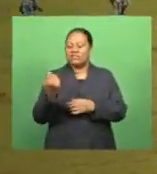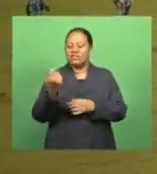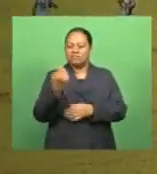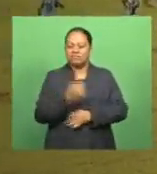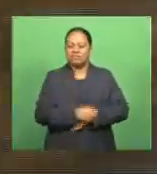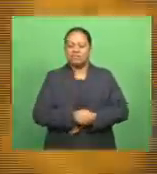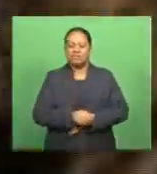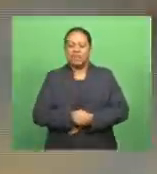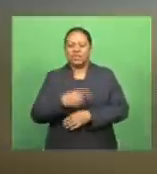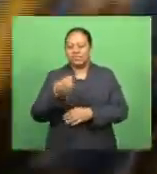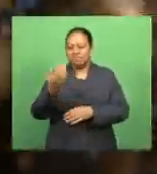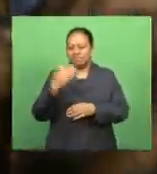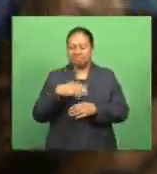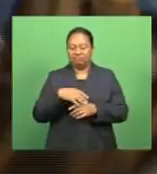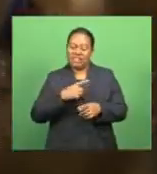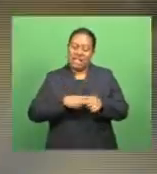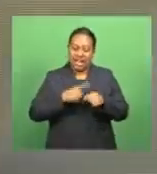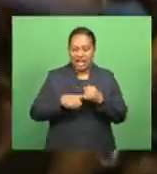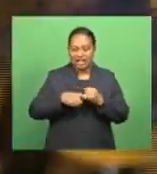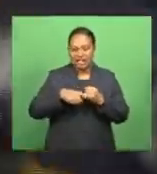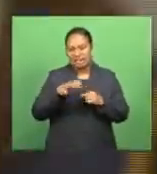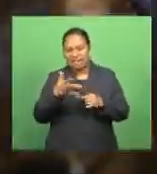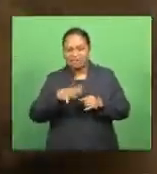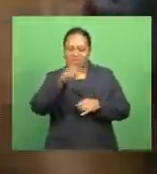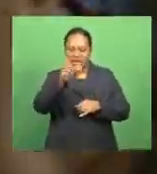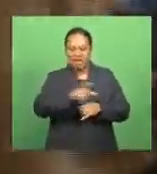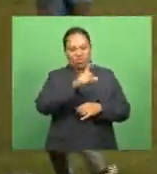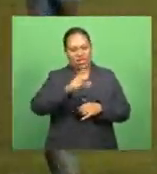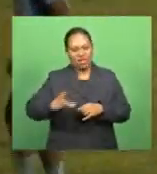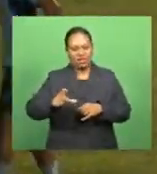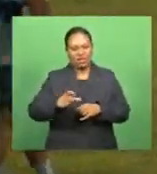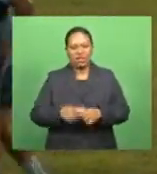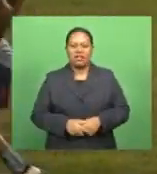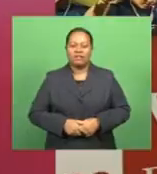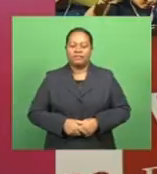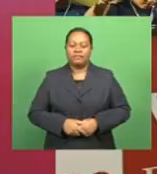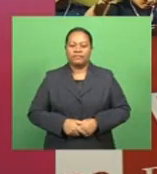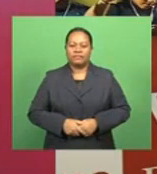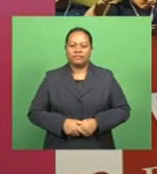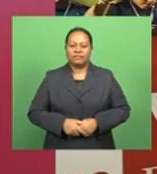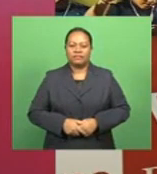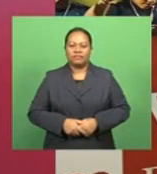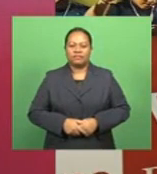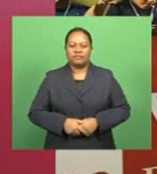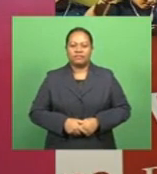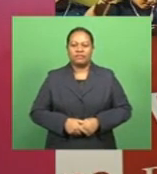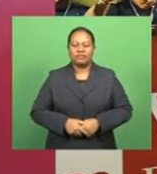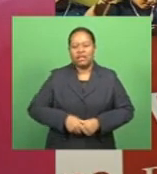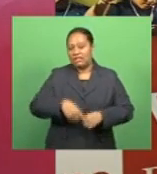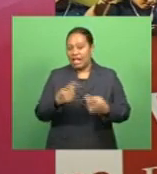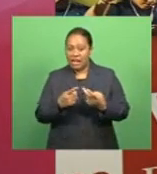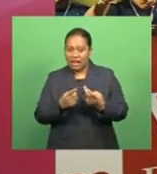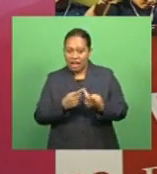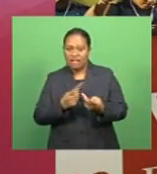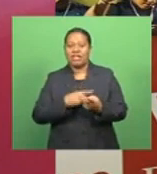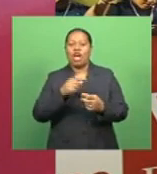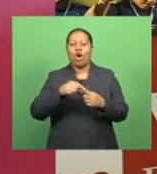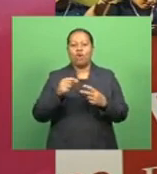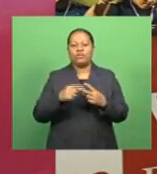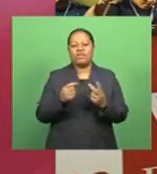while the last resort will be to cancel this year's Dean's competition. The other option is to have